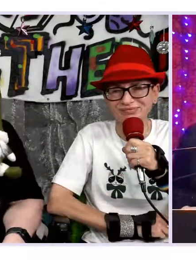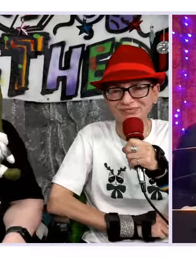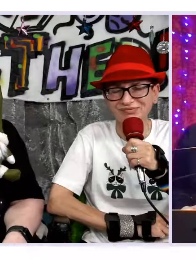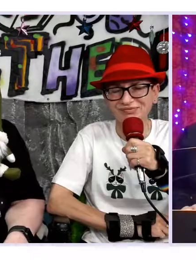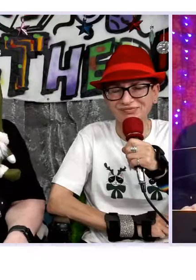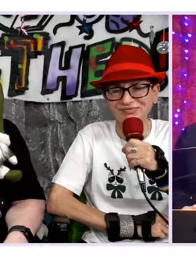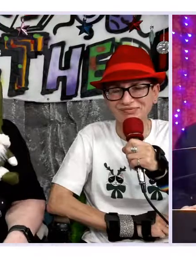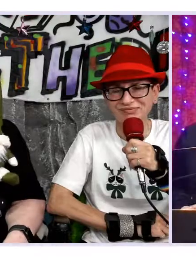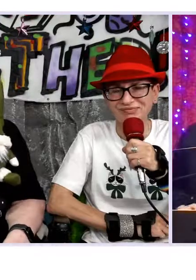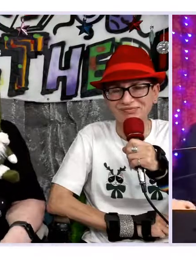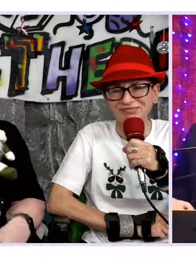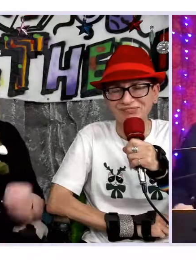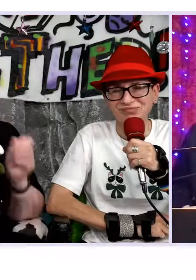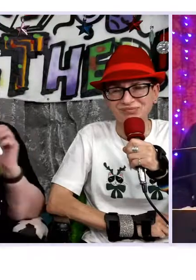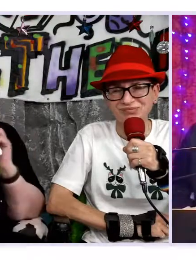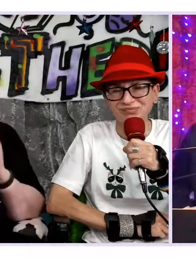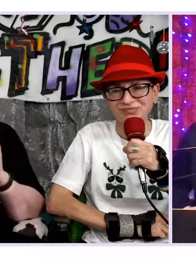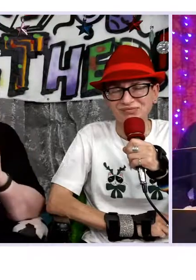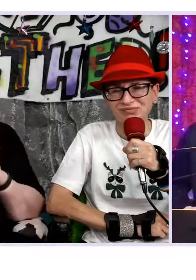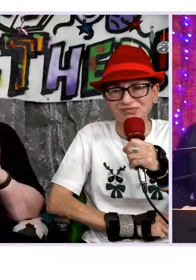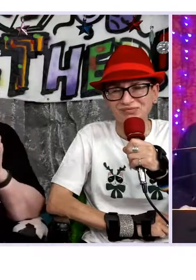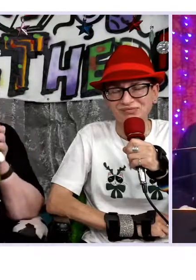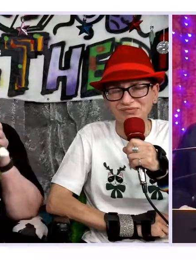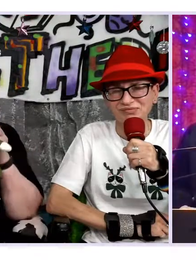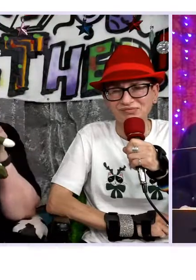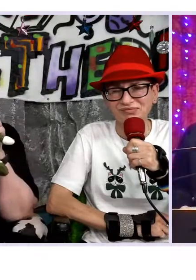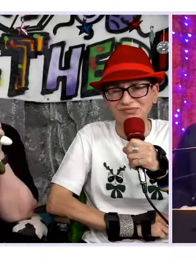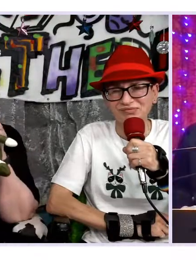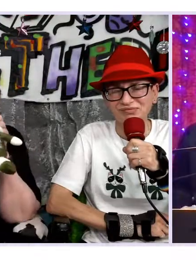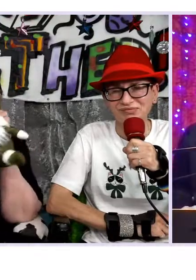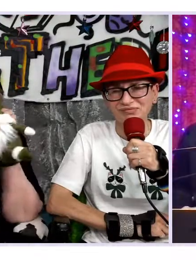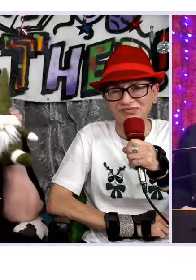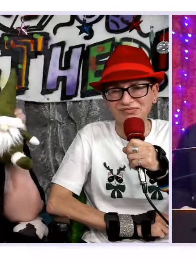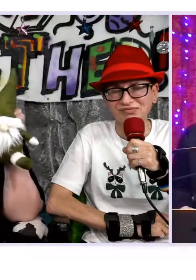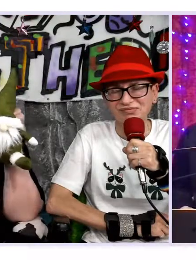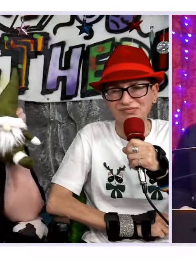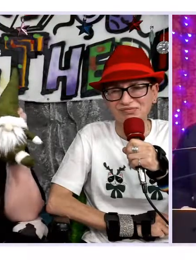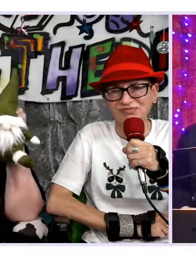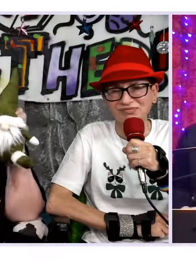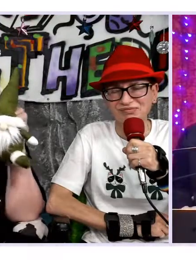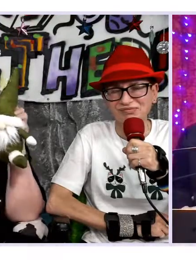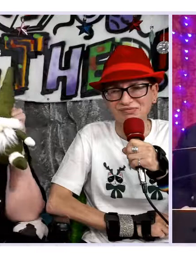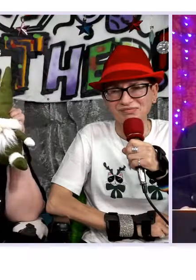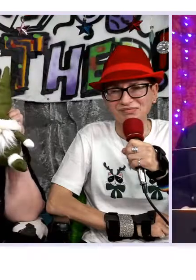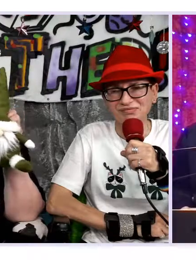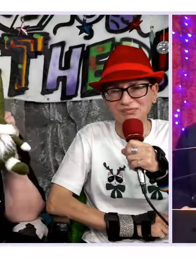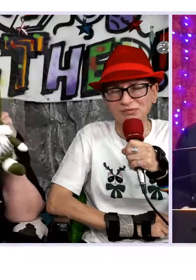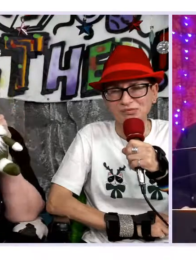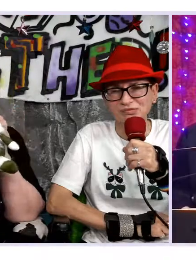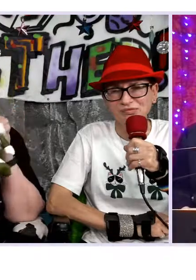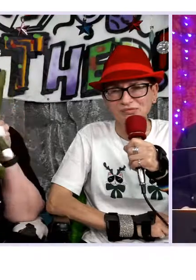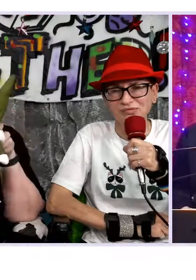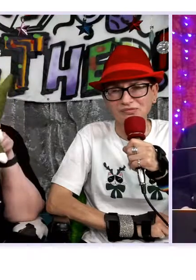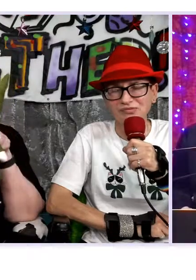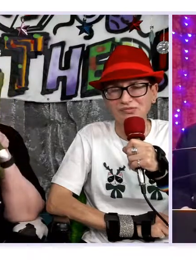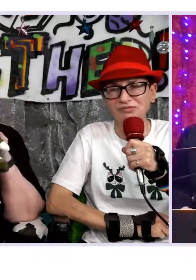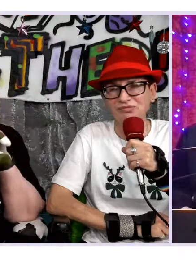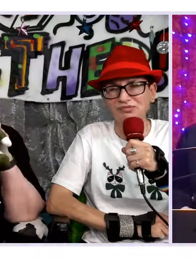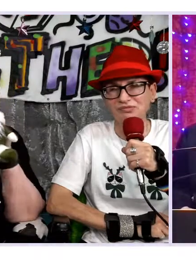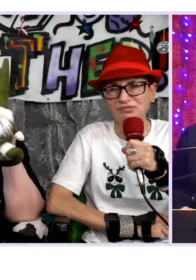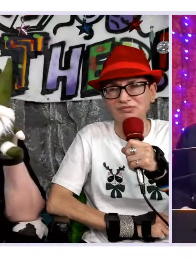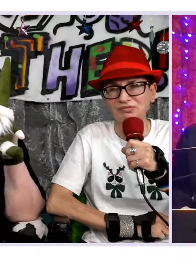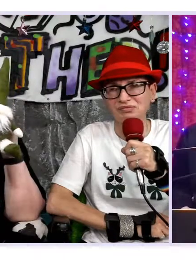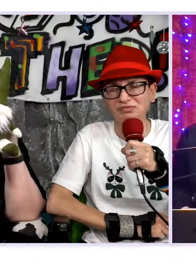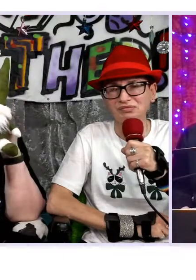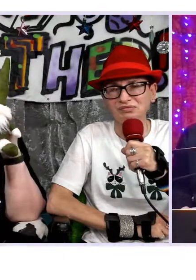Okay, then. Well, we'd already made our mind up, so we'll just we'll have the 2 teddy bears. So we compete every week